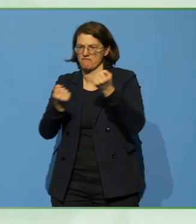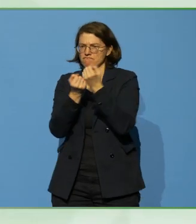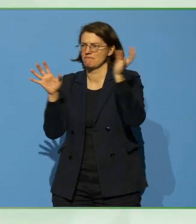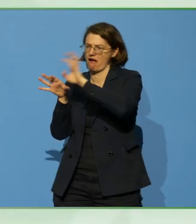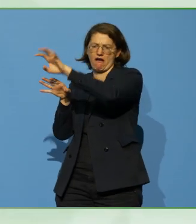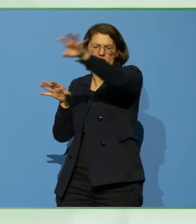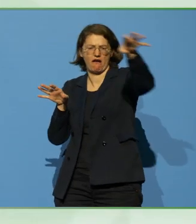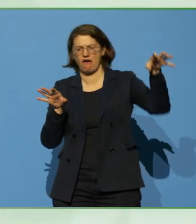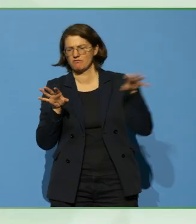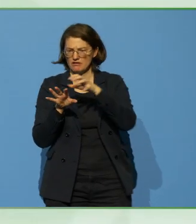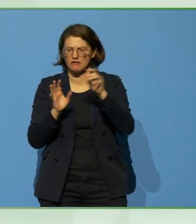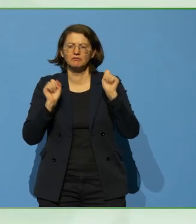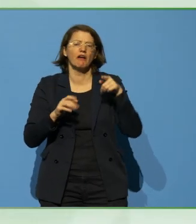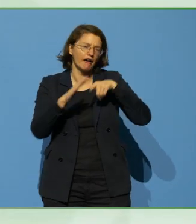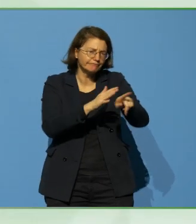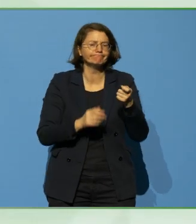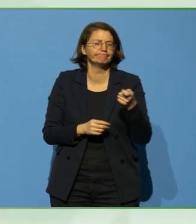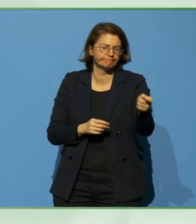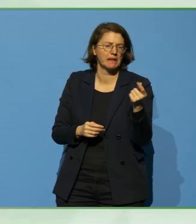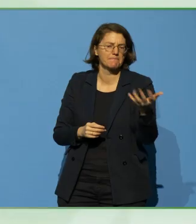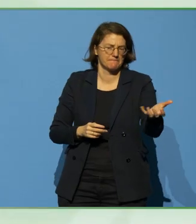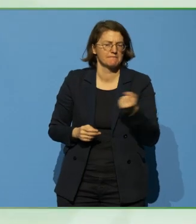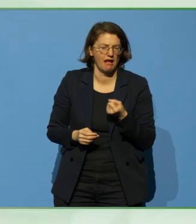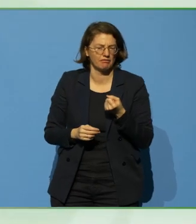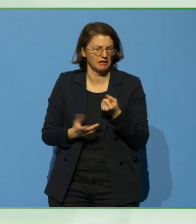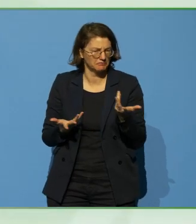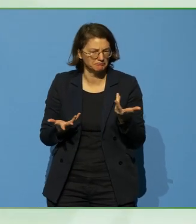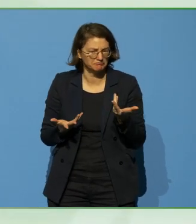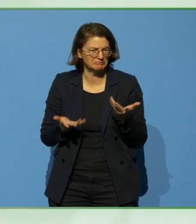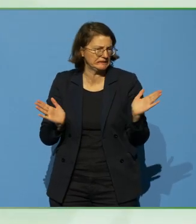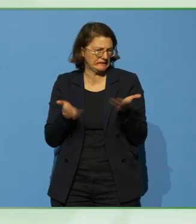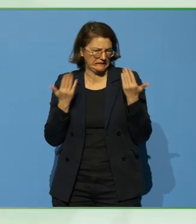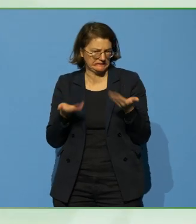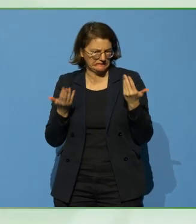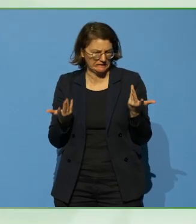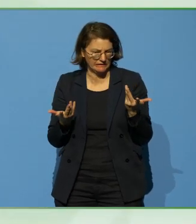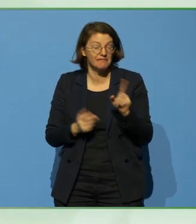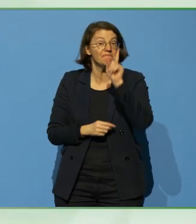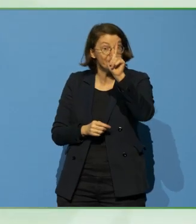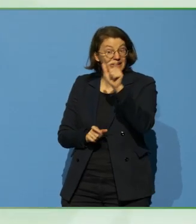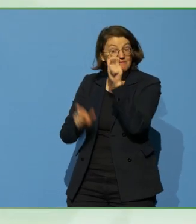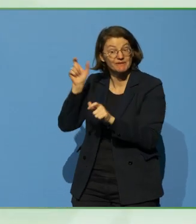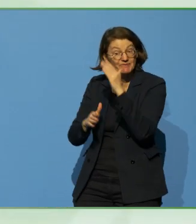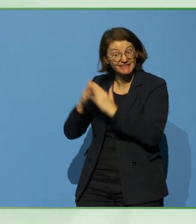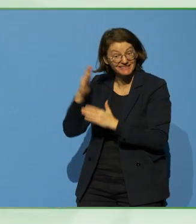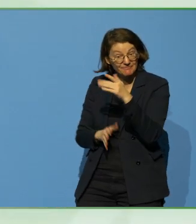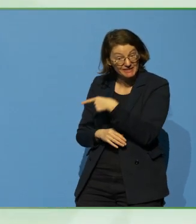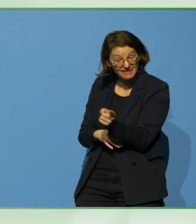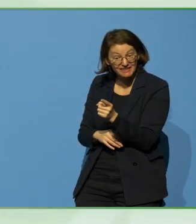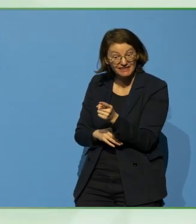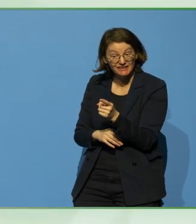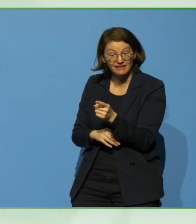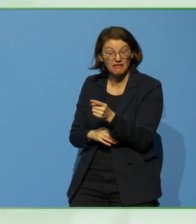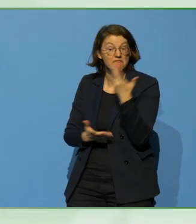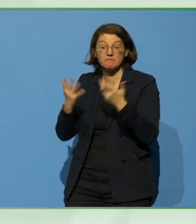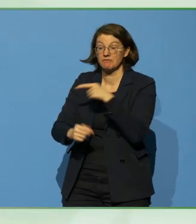with disabilities, for if they can't move or their arms are not wide enough, so oftentimes